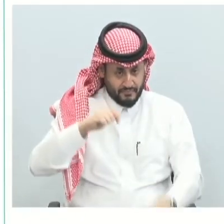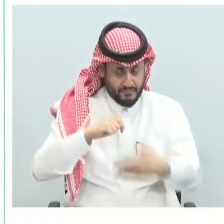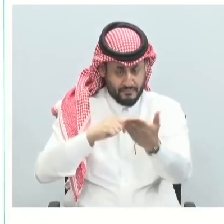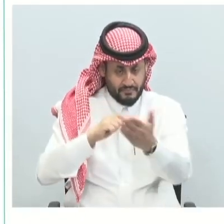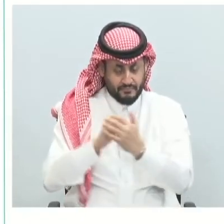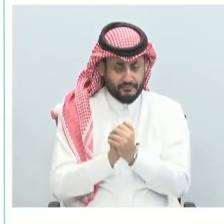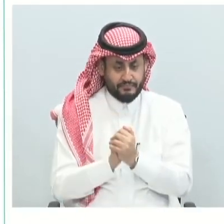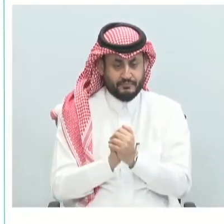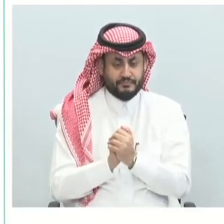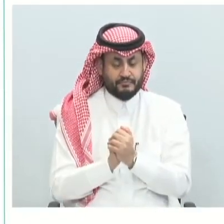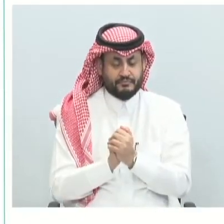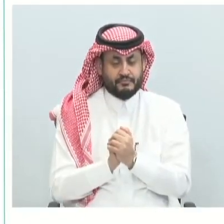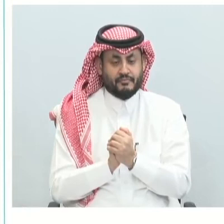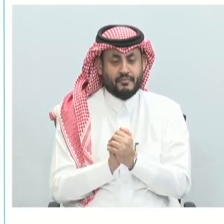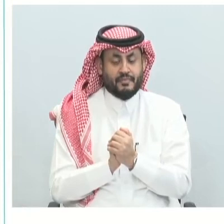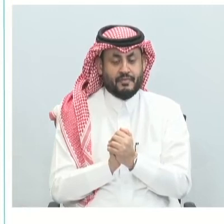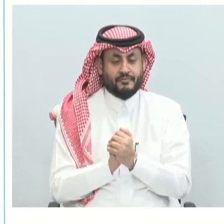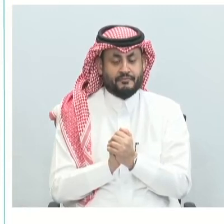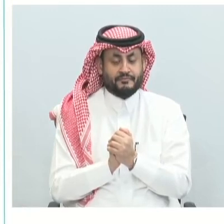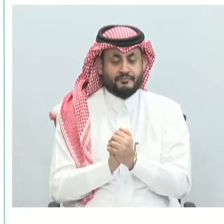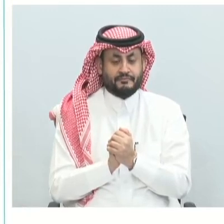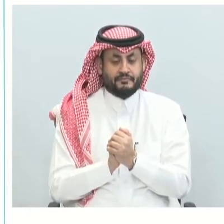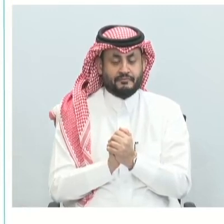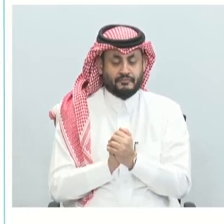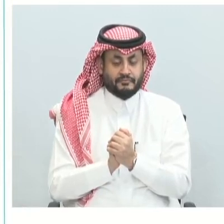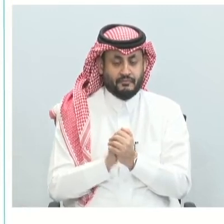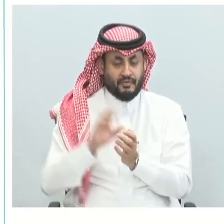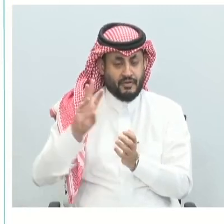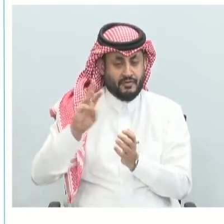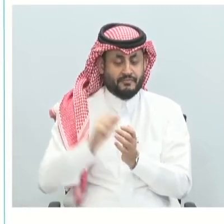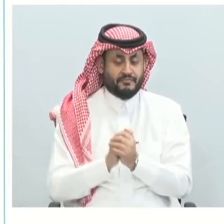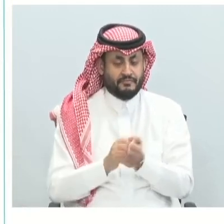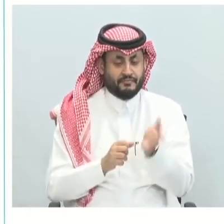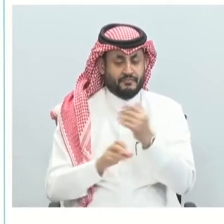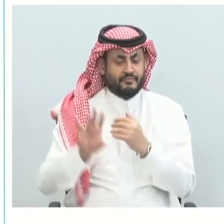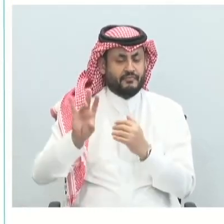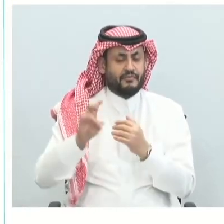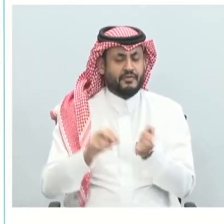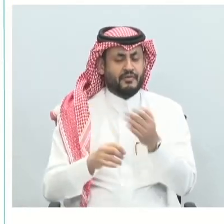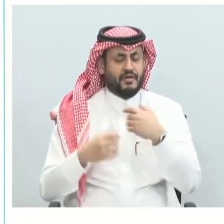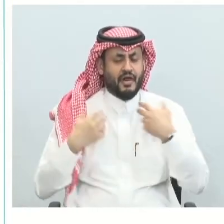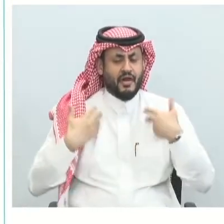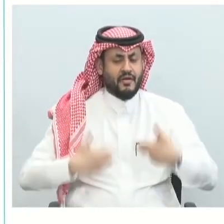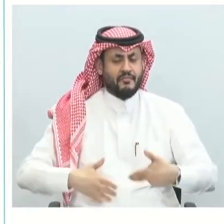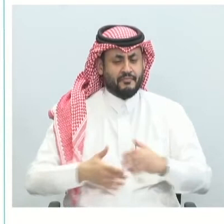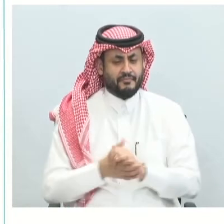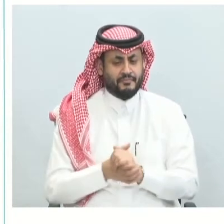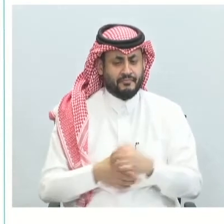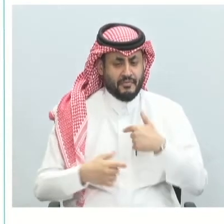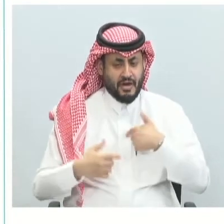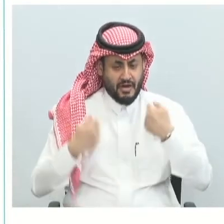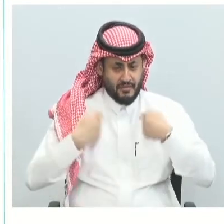So I'm wearing a hat. I'm wearing a hat. Excellent. What about this